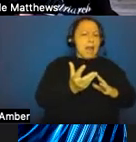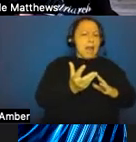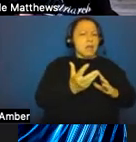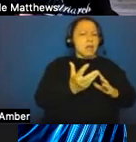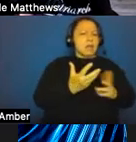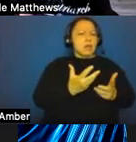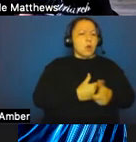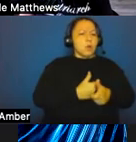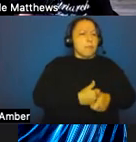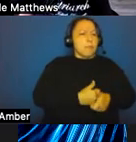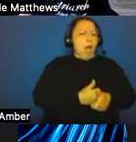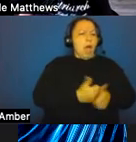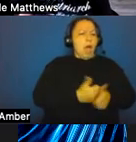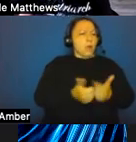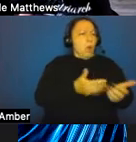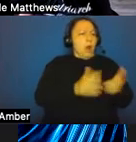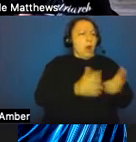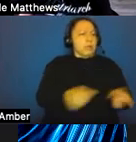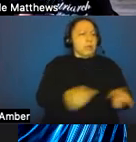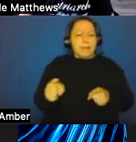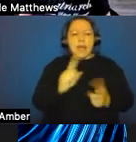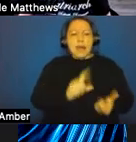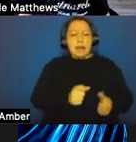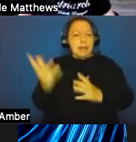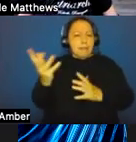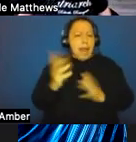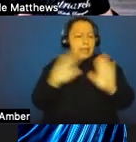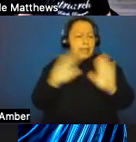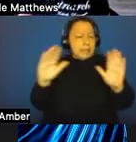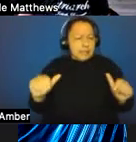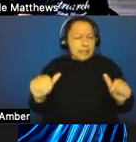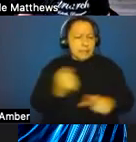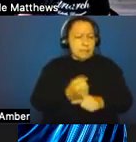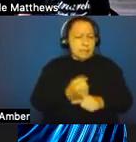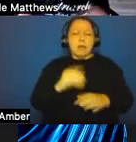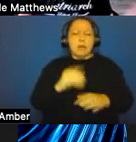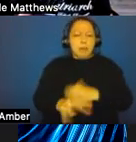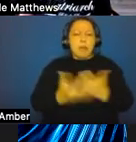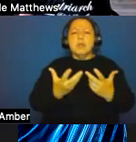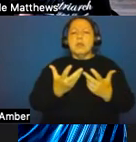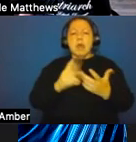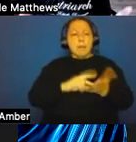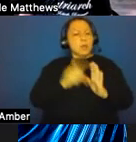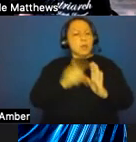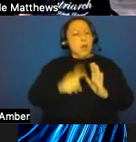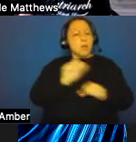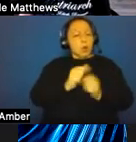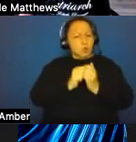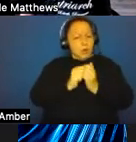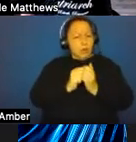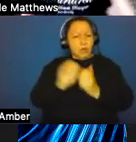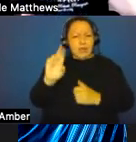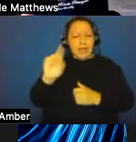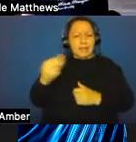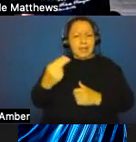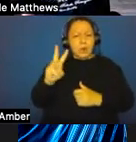we got to work in community. We need to be, the Sarawinamukka, we need to be doing that